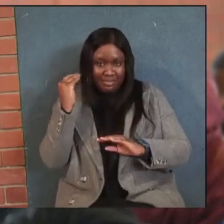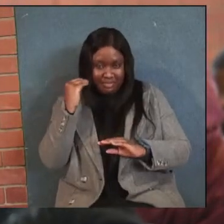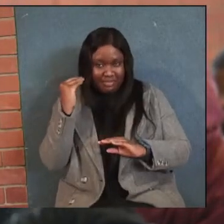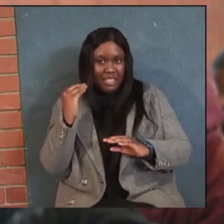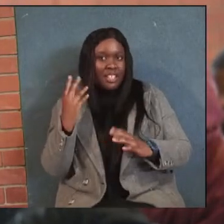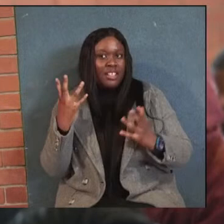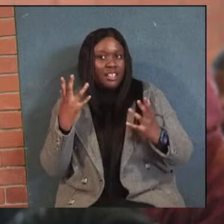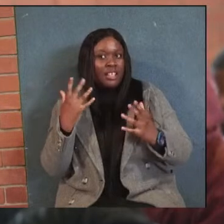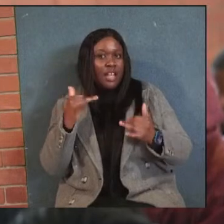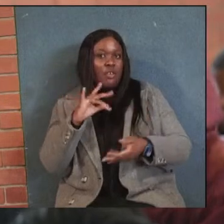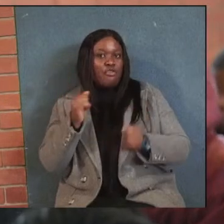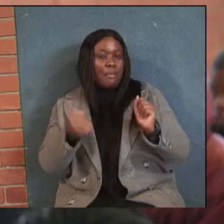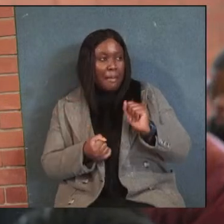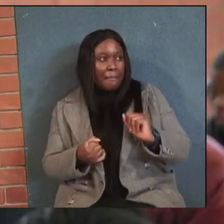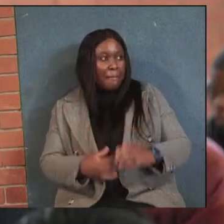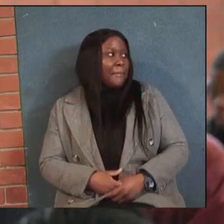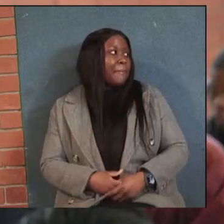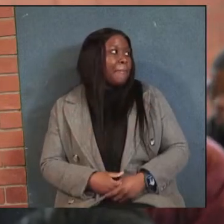a little background info as I wrap up.